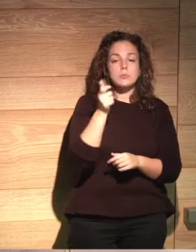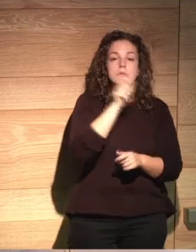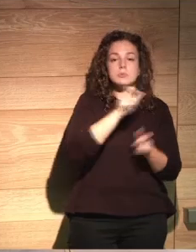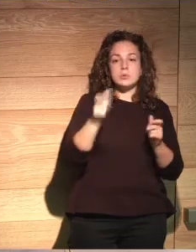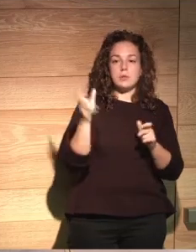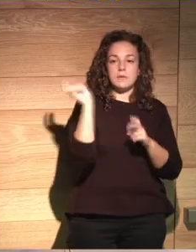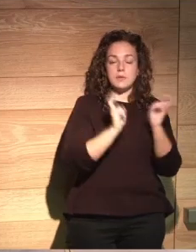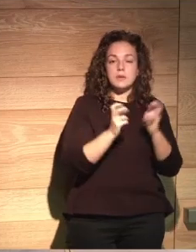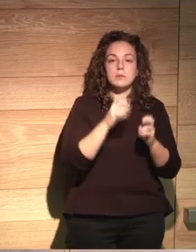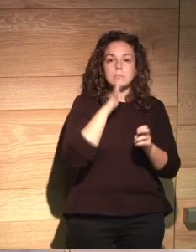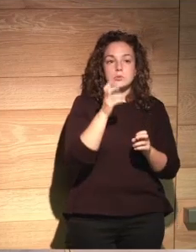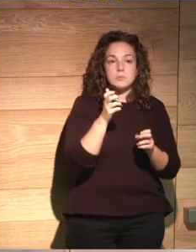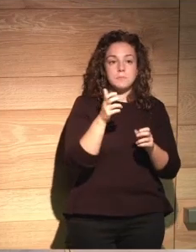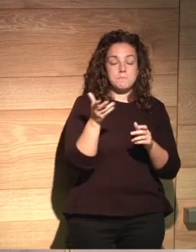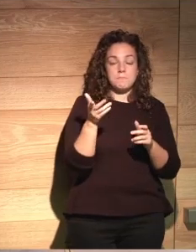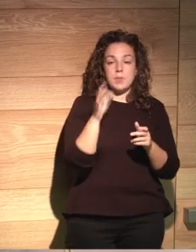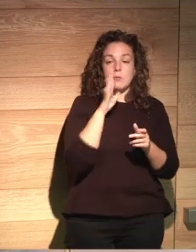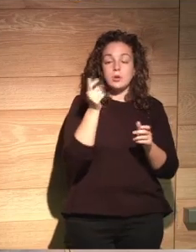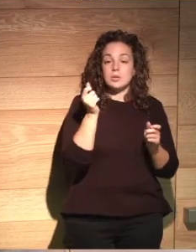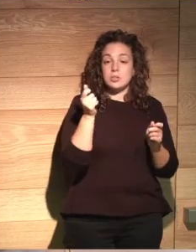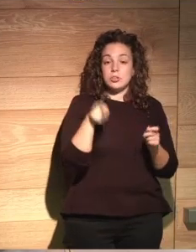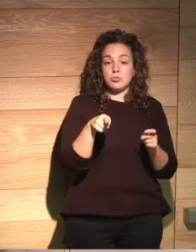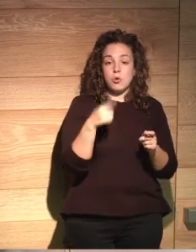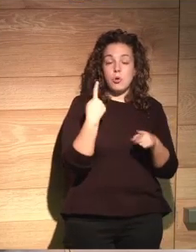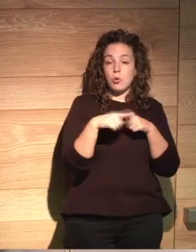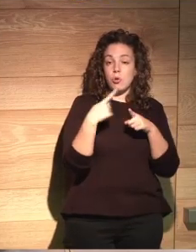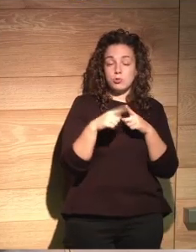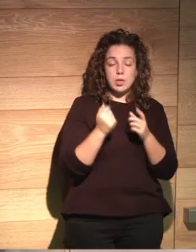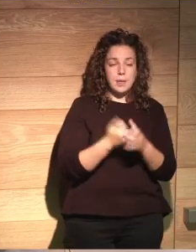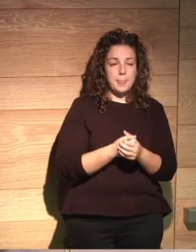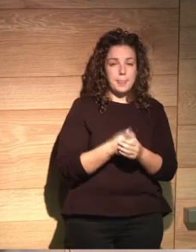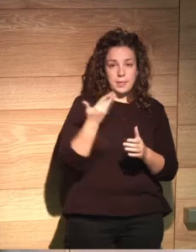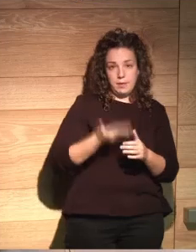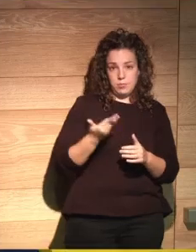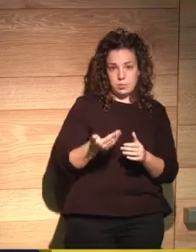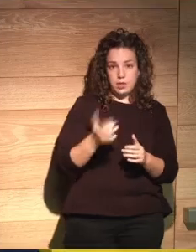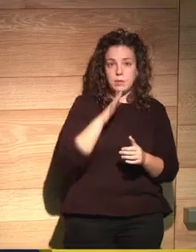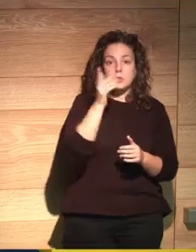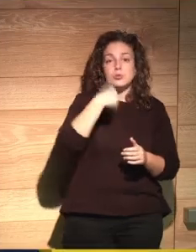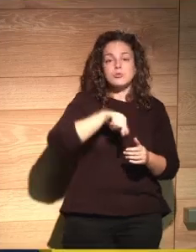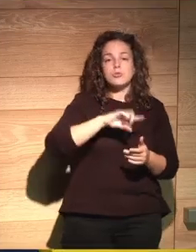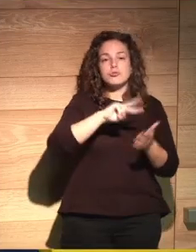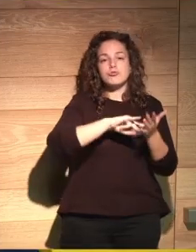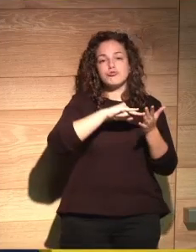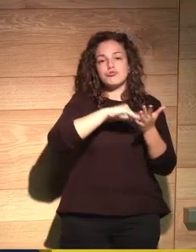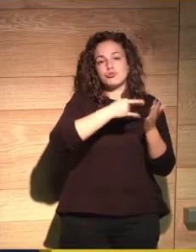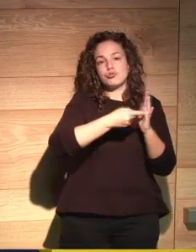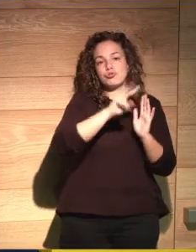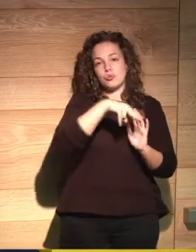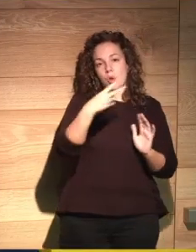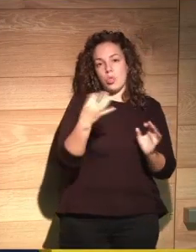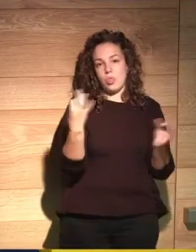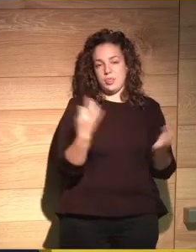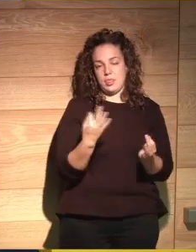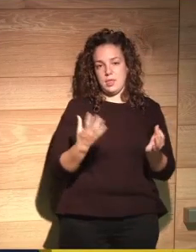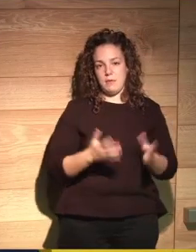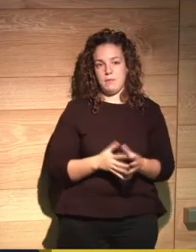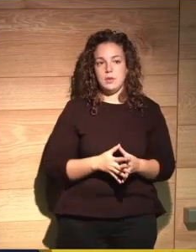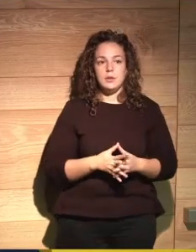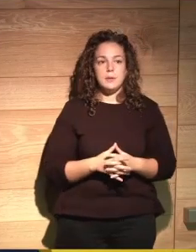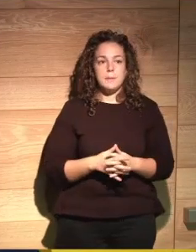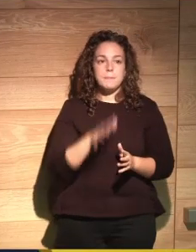a crack between the civitas and the urbanitas, so the physical city.